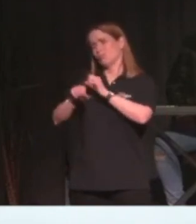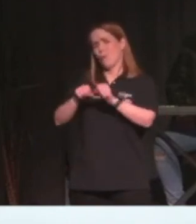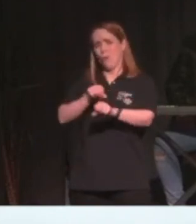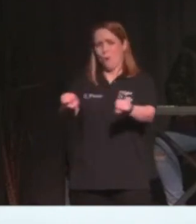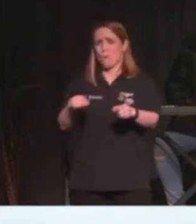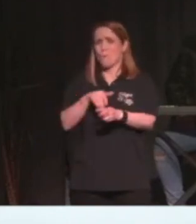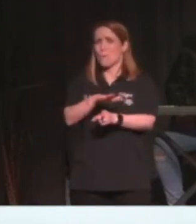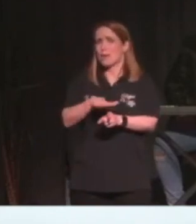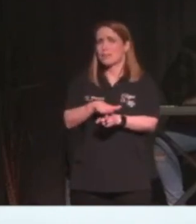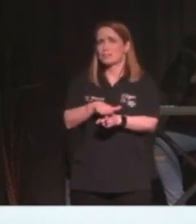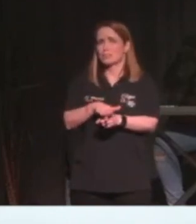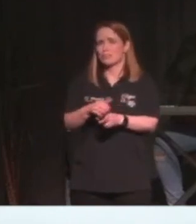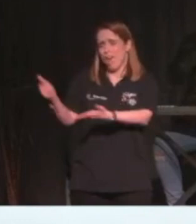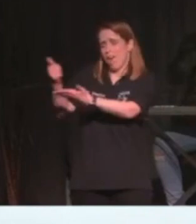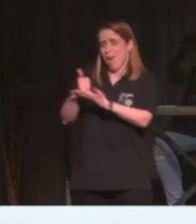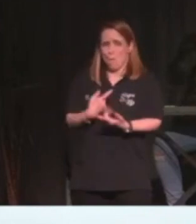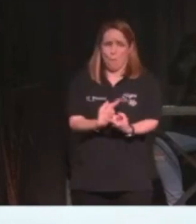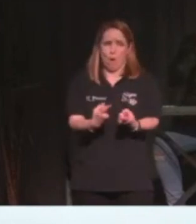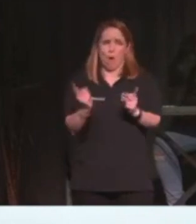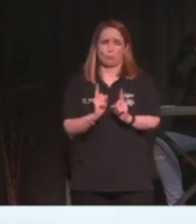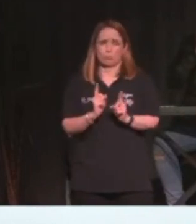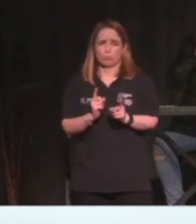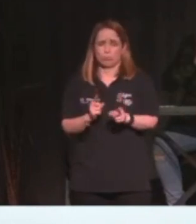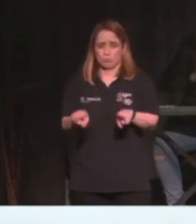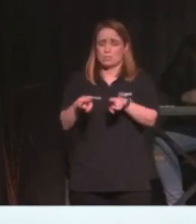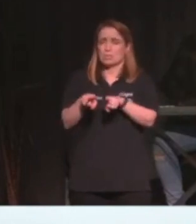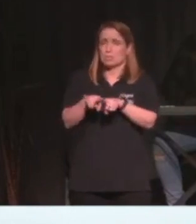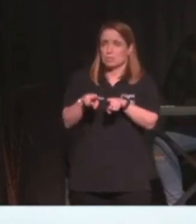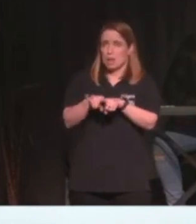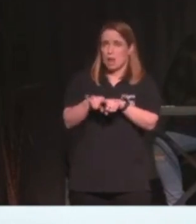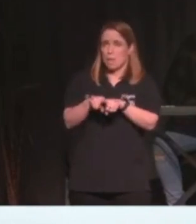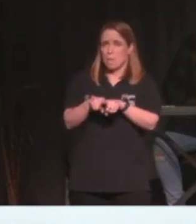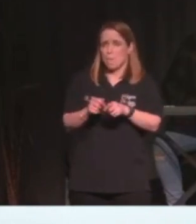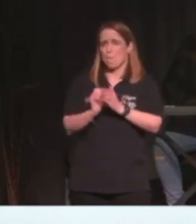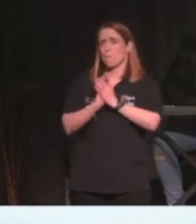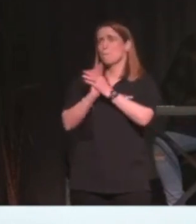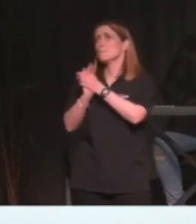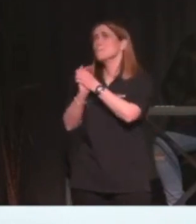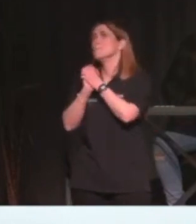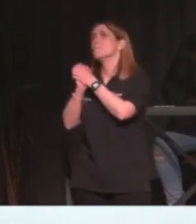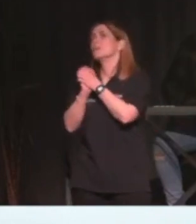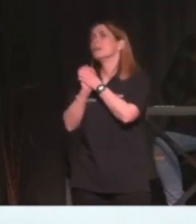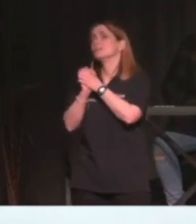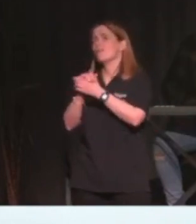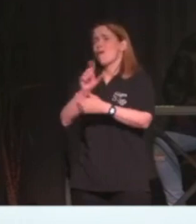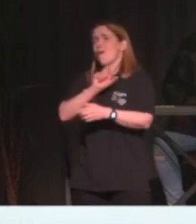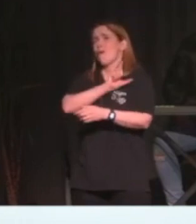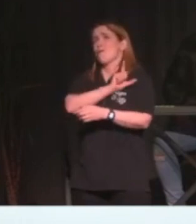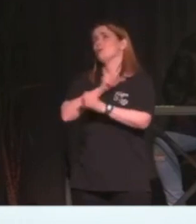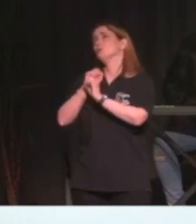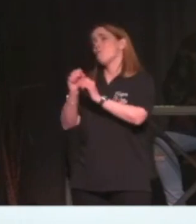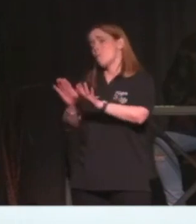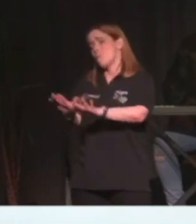others, to step into their shoes and plead for the mercy of God upon their lives. Lord, help us next week to